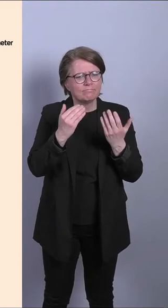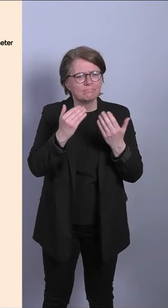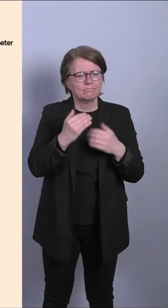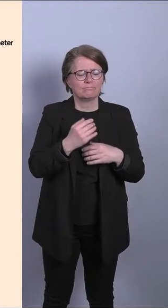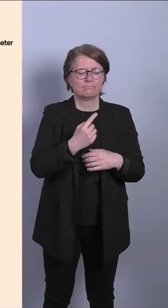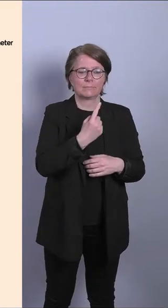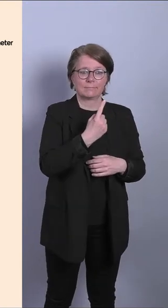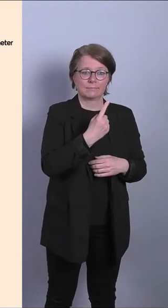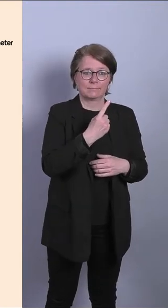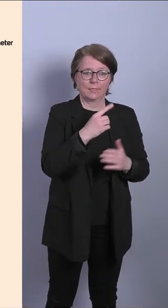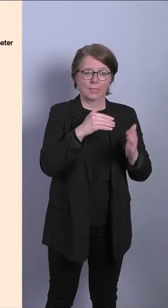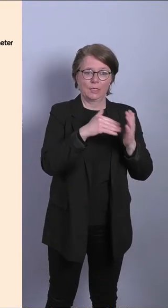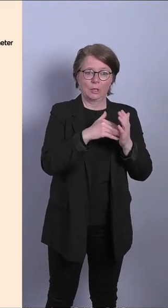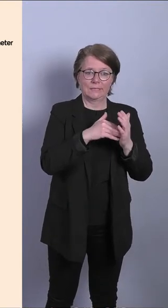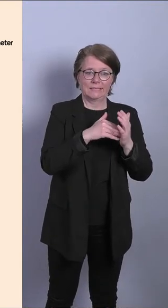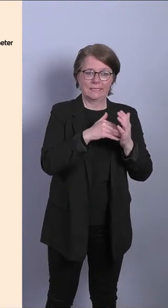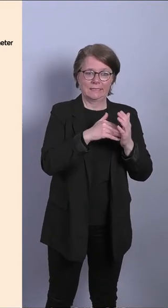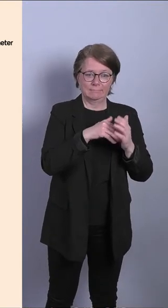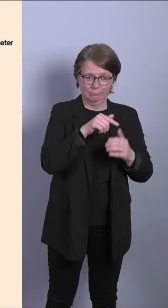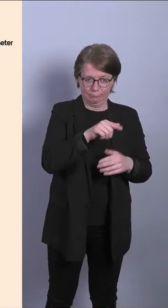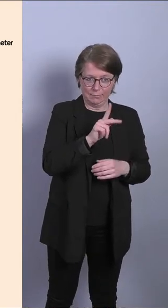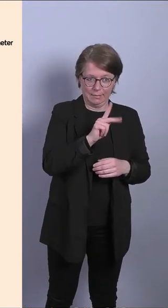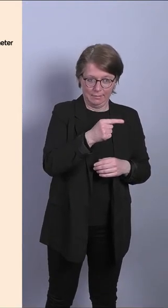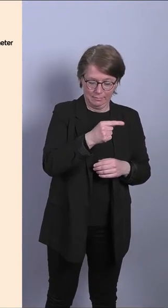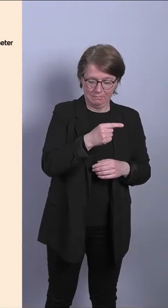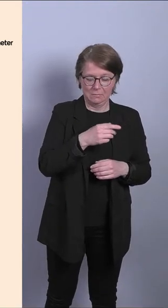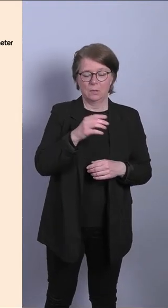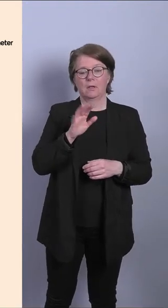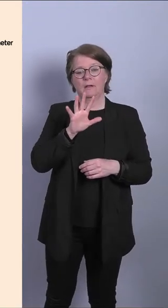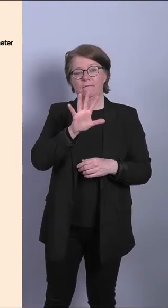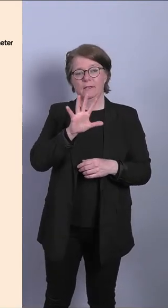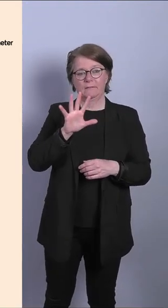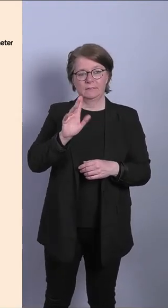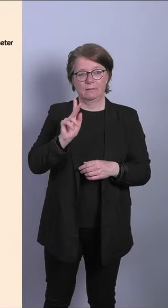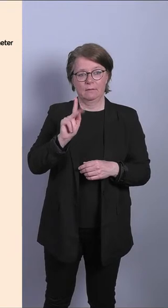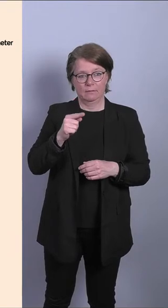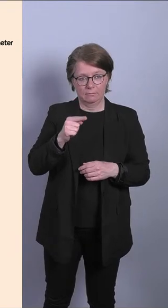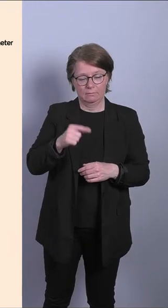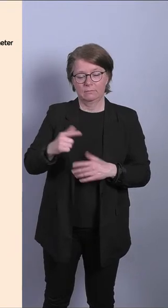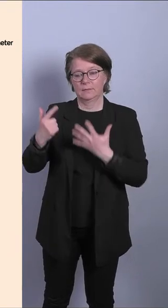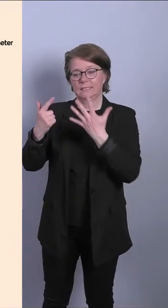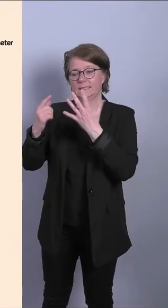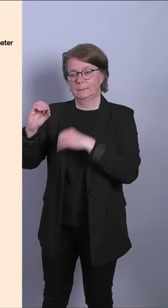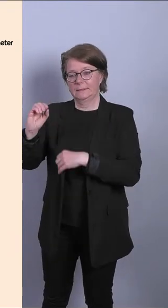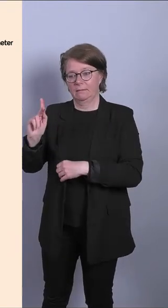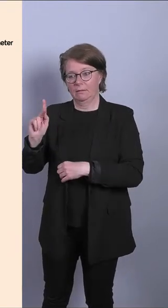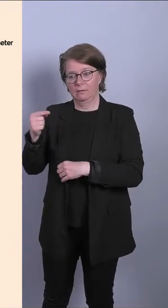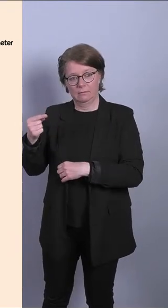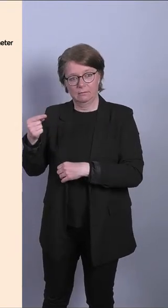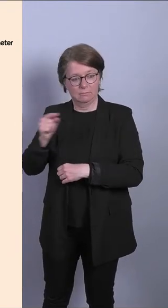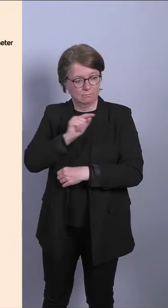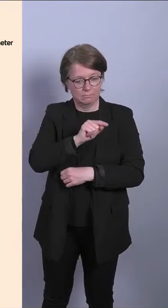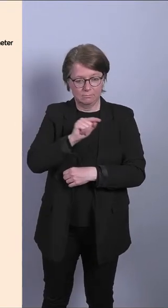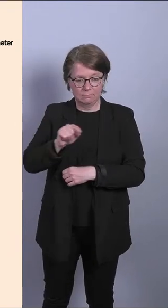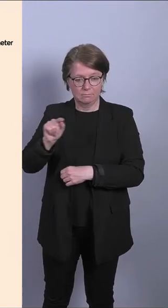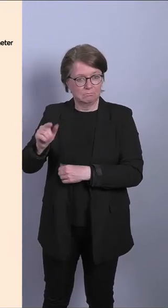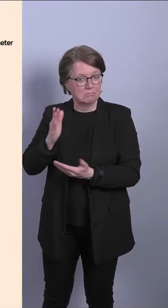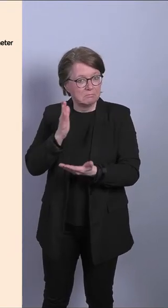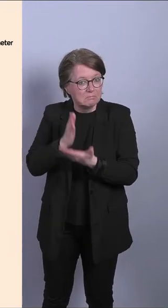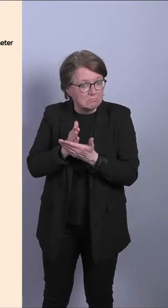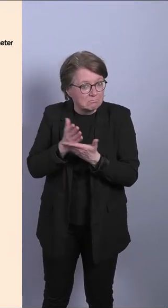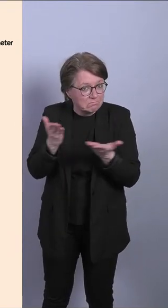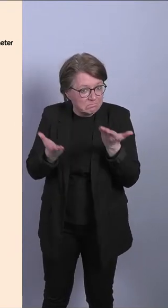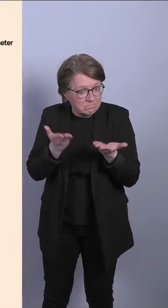25,000 kilograms, 55,000 kilograms, or 70,000 kilograms.